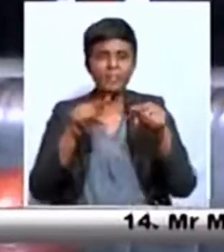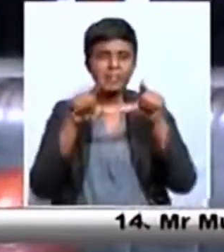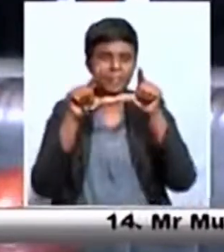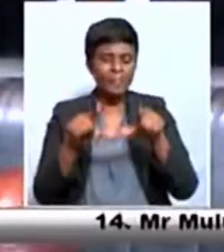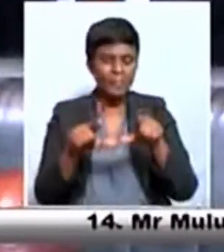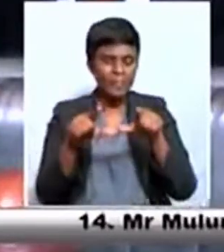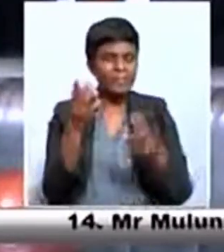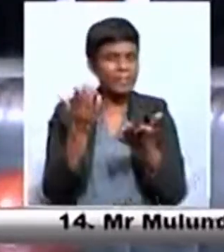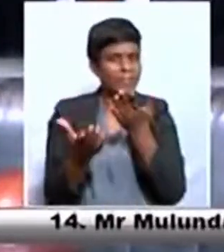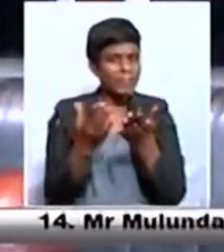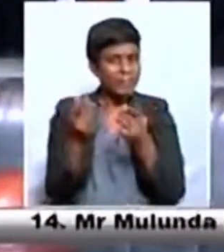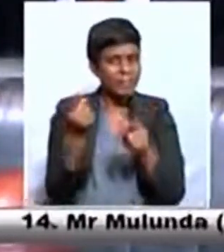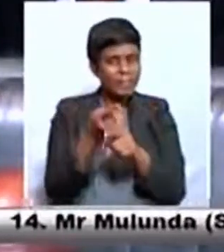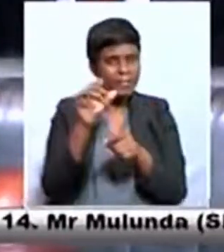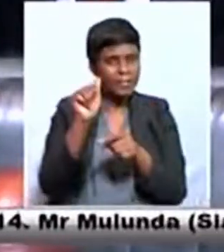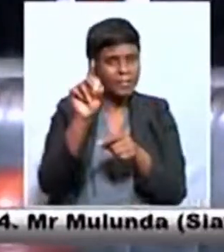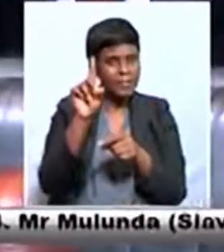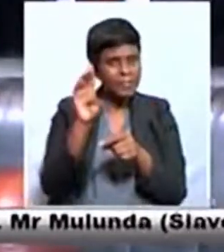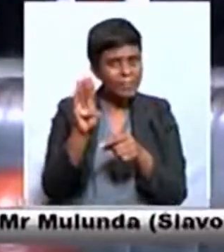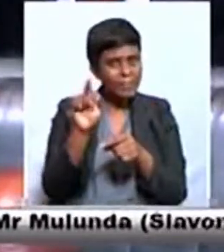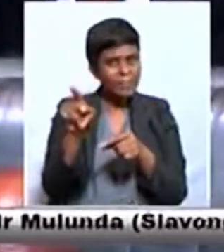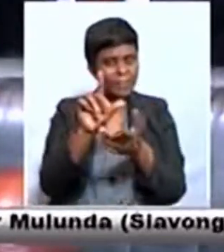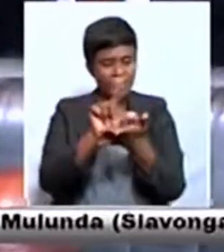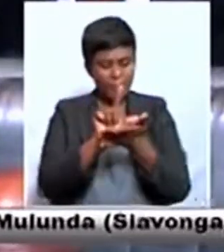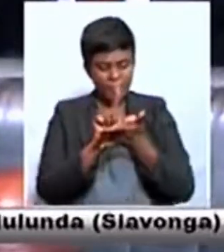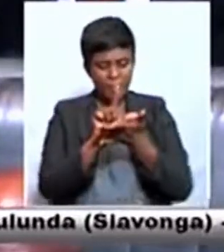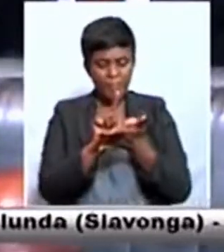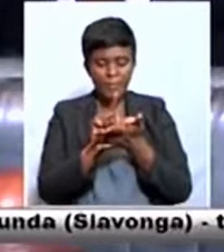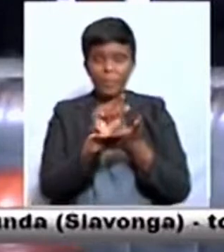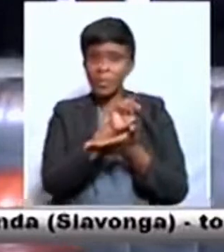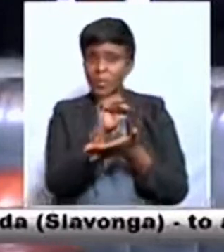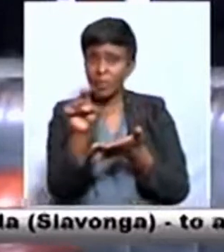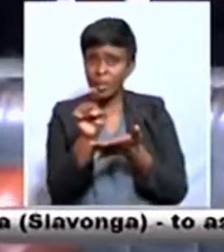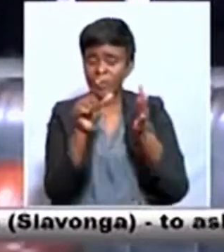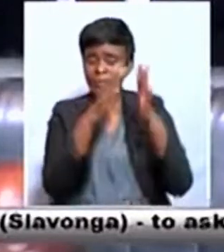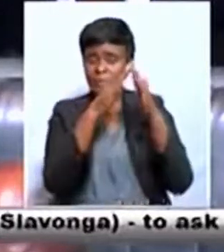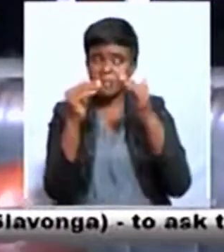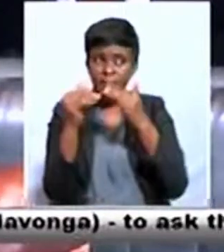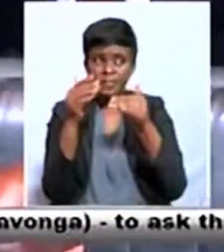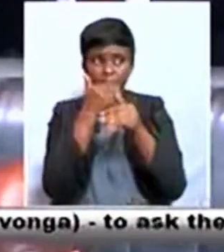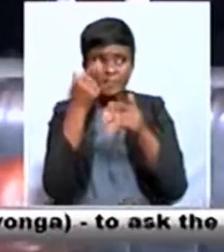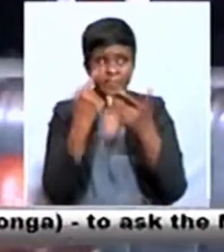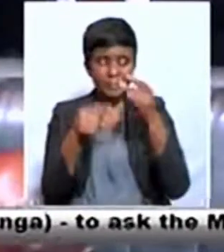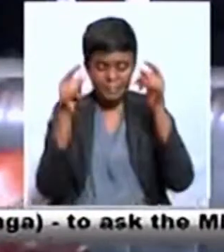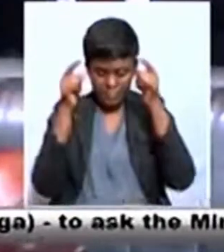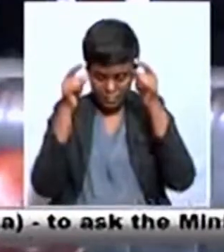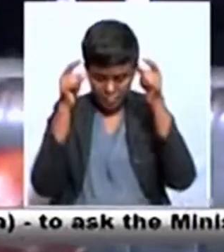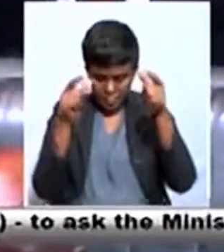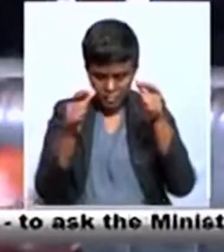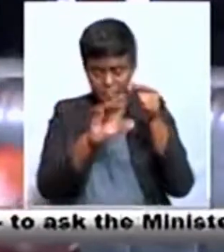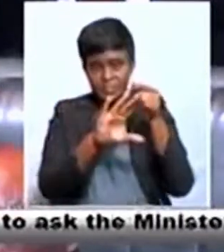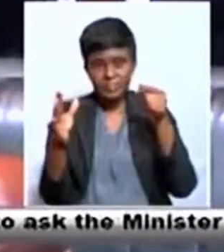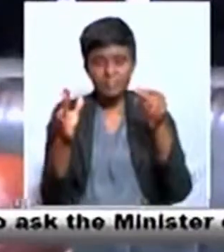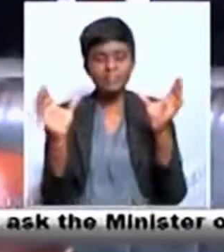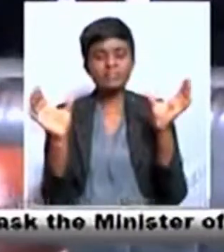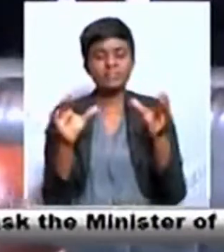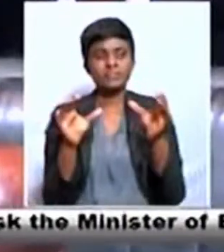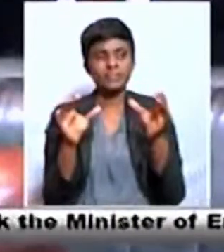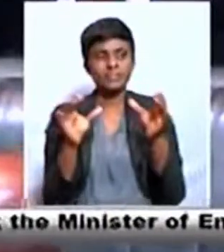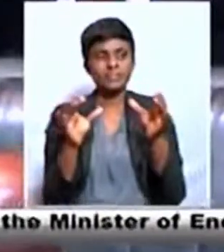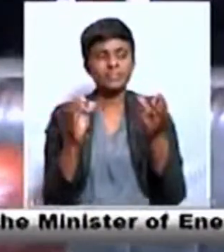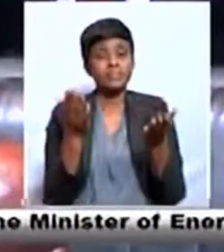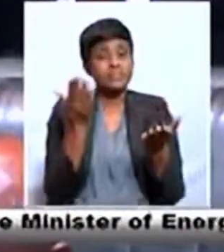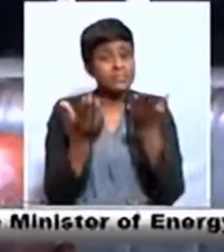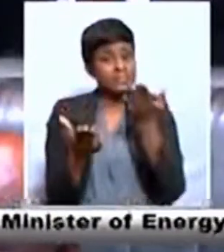from ADB or something like that. Those houses were supposed to be handed to the community. And that's why probably